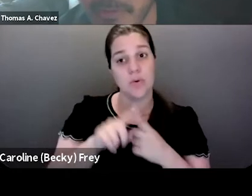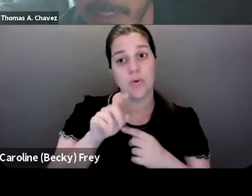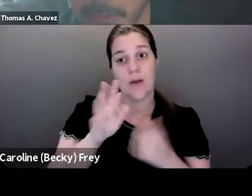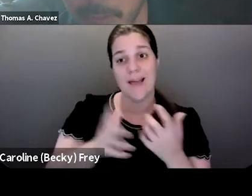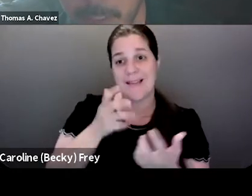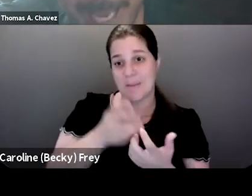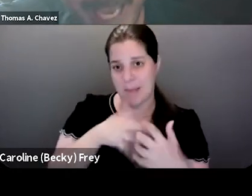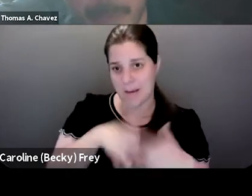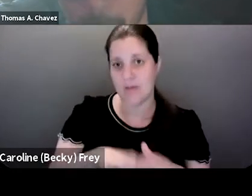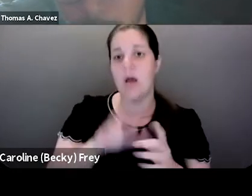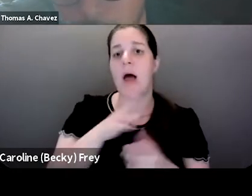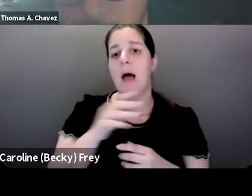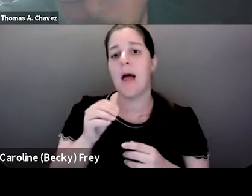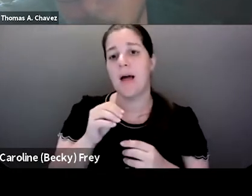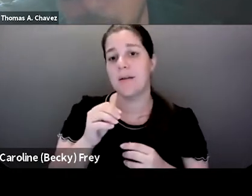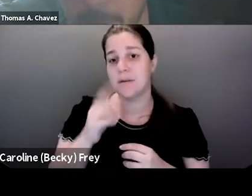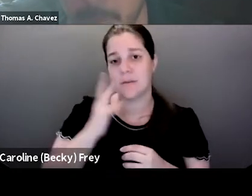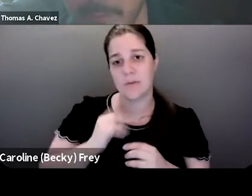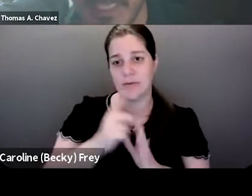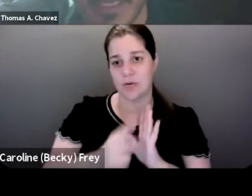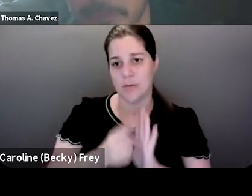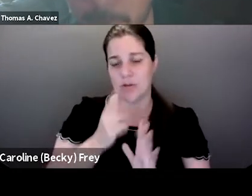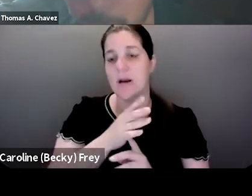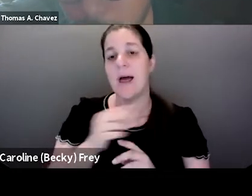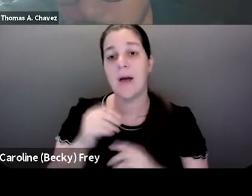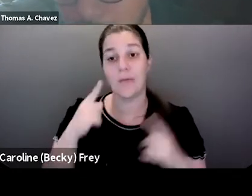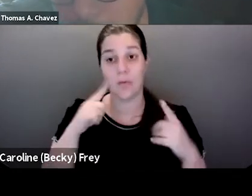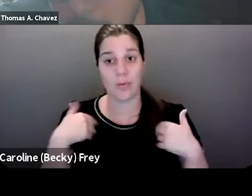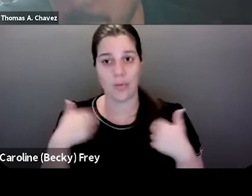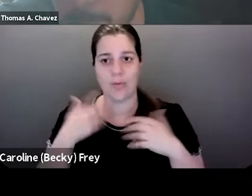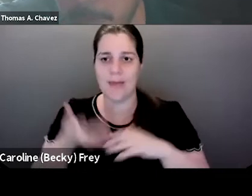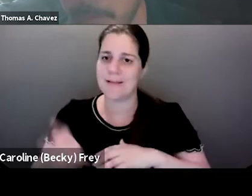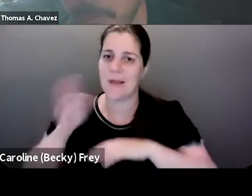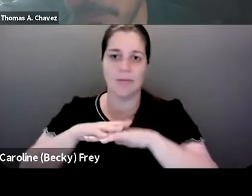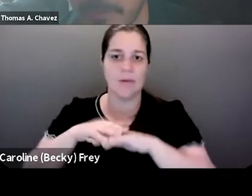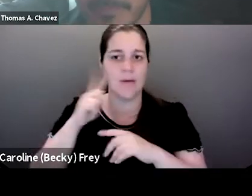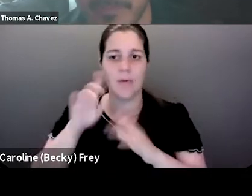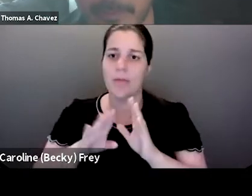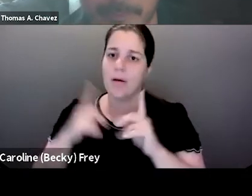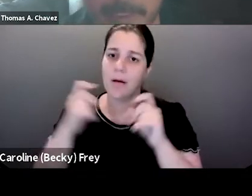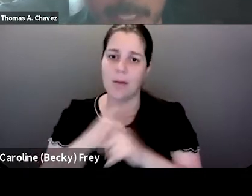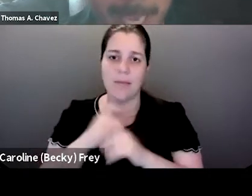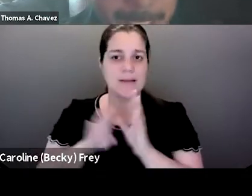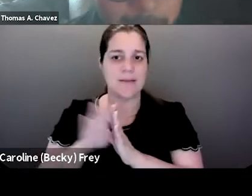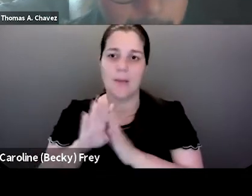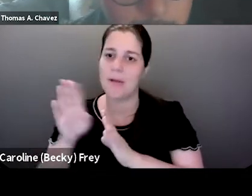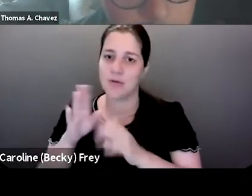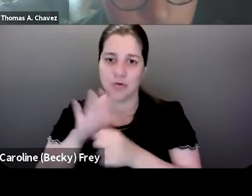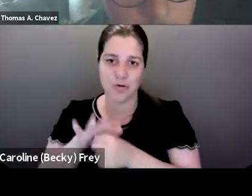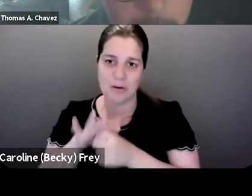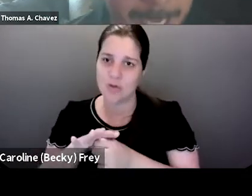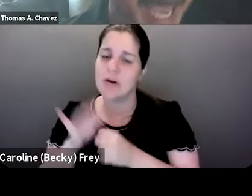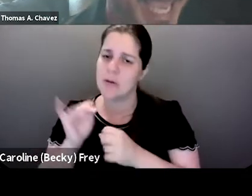to discrimination. In regard to youth, acculturative stress is added to the already complex developmental stressors typical for this